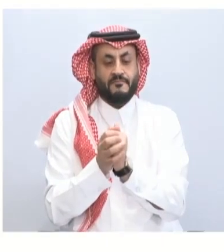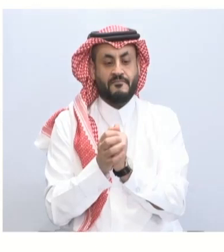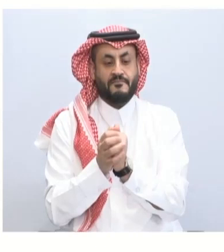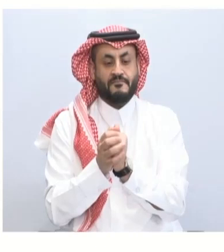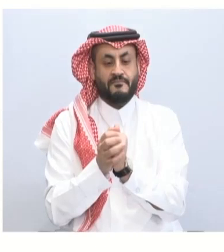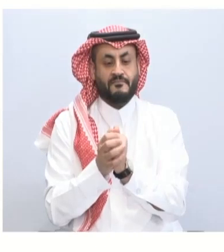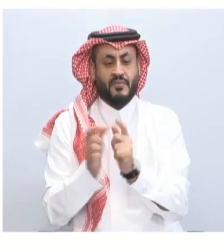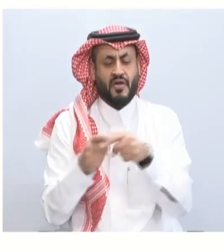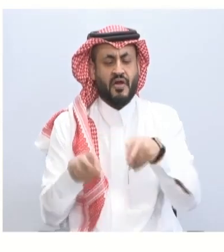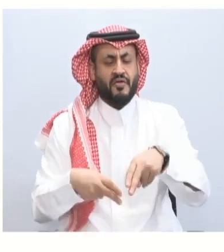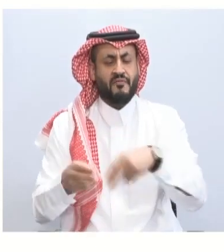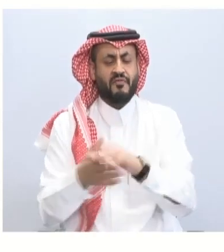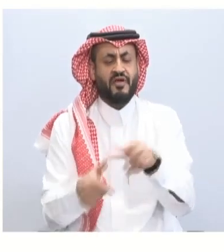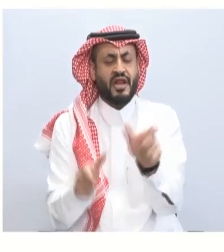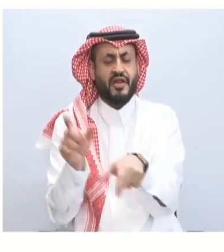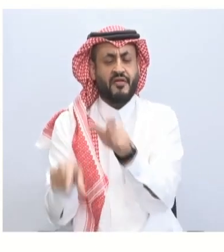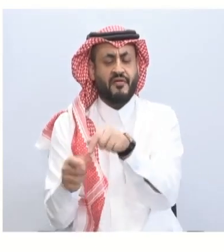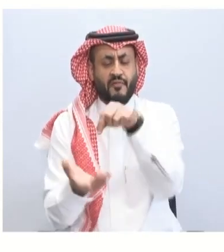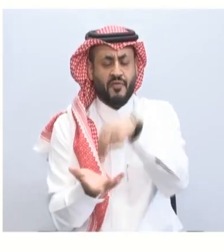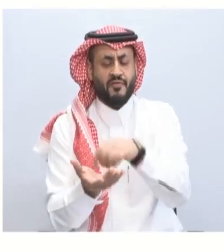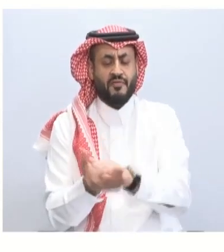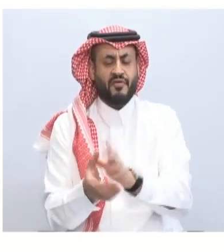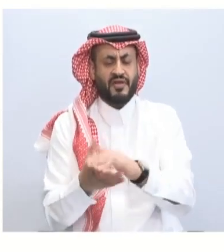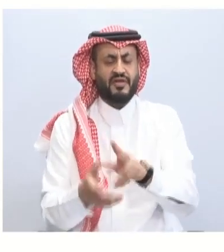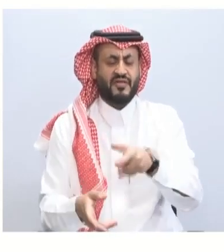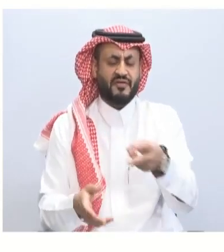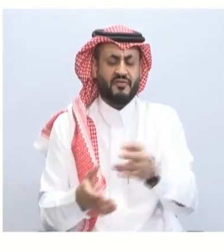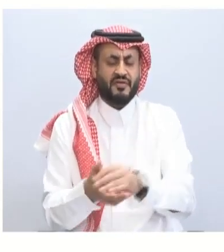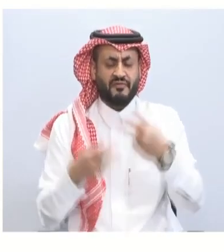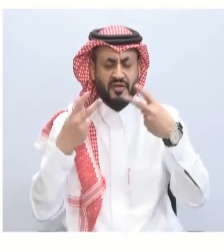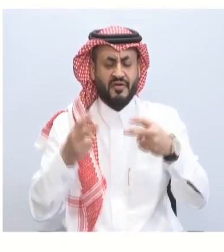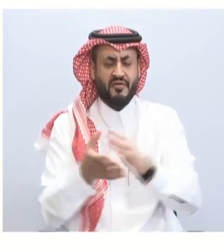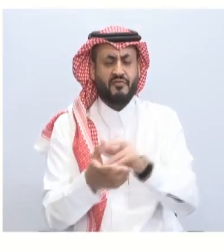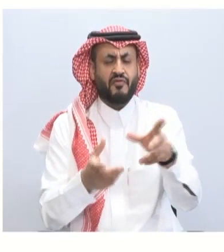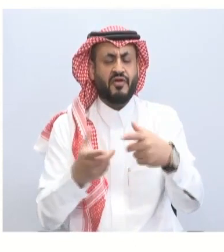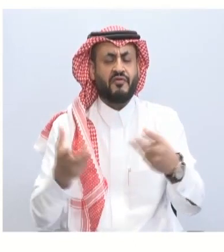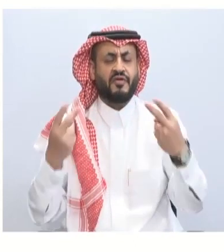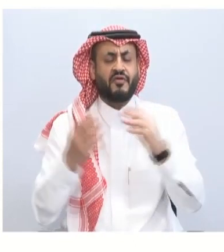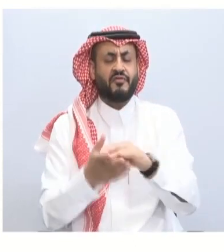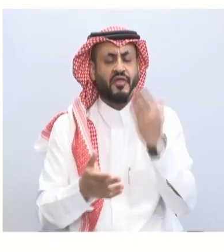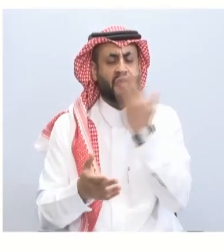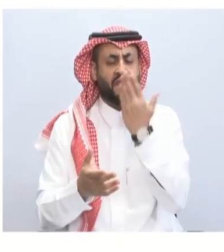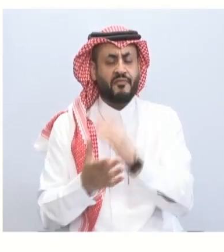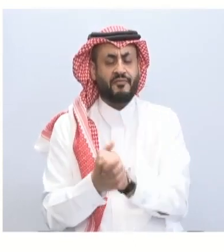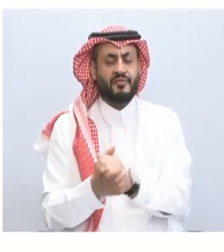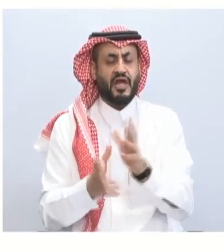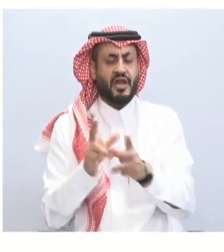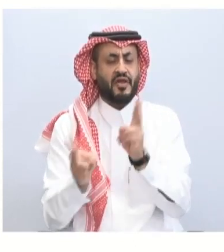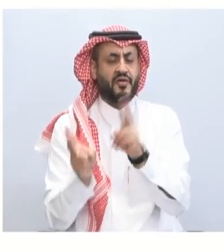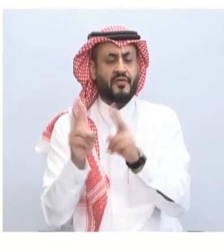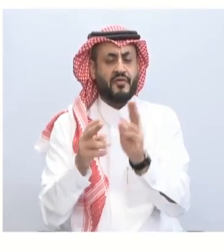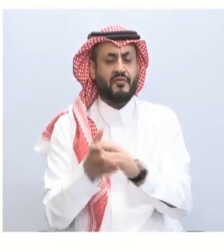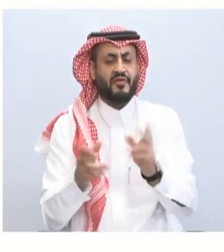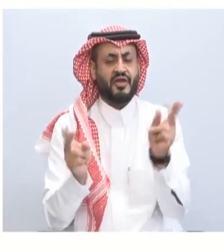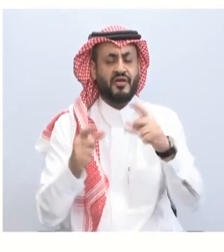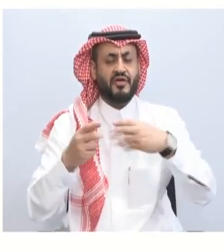The way one of the participants put it, it's different to find out about each other's culture through reading, talking about it and exchanging